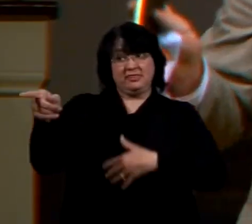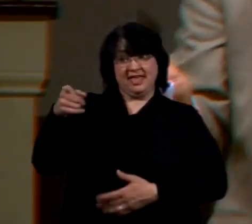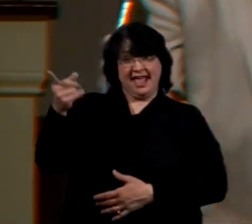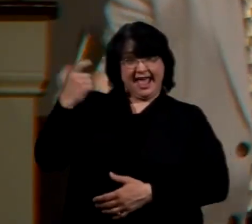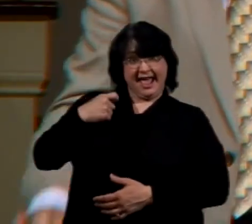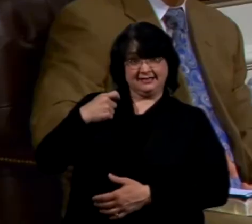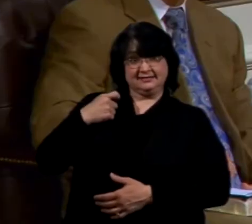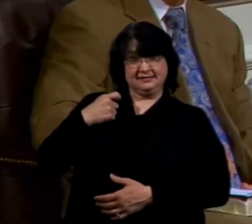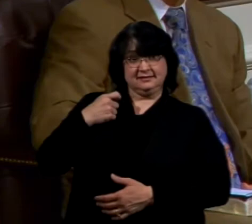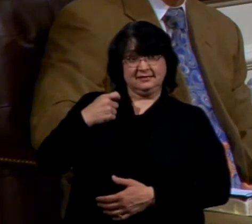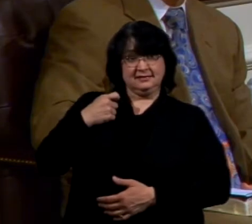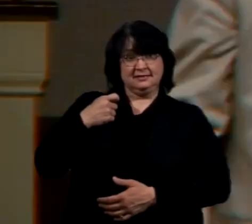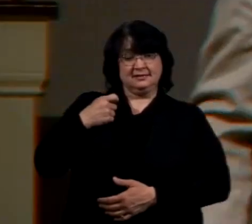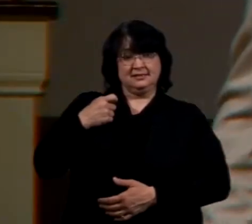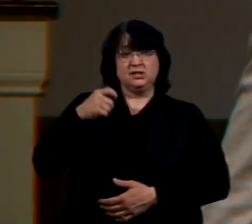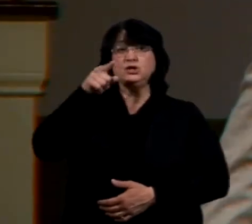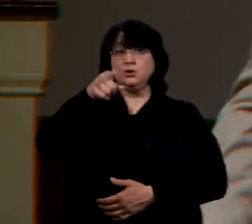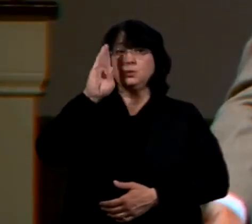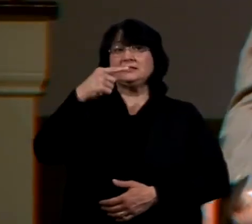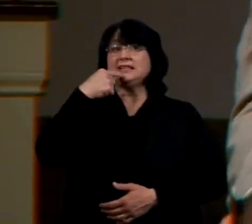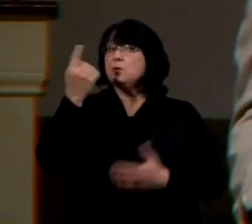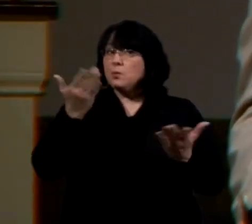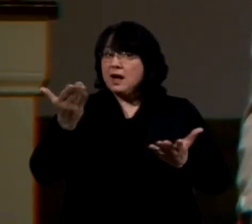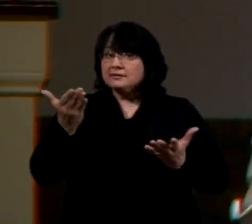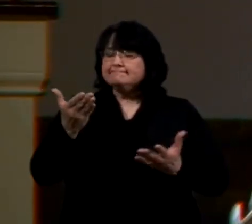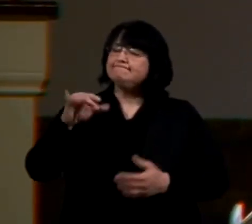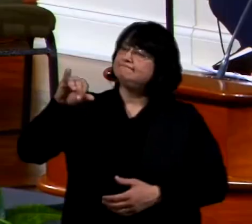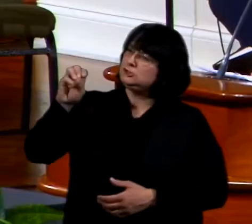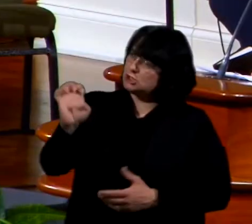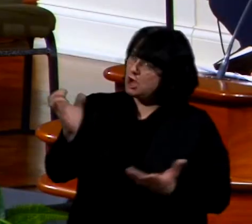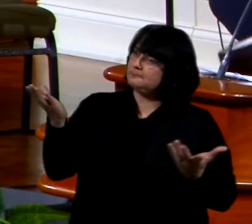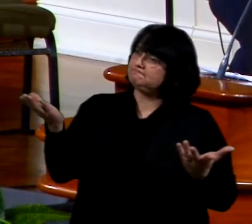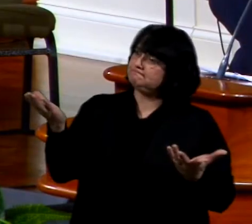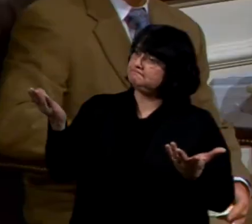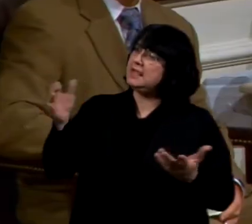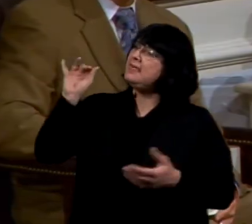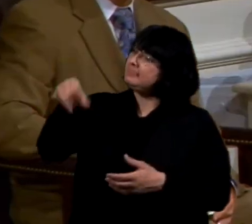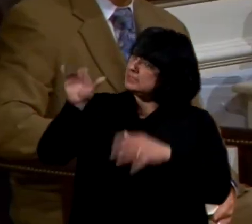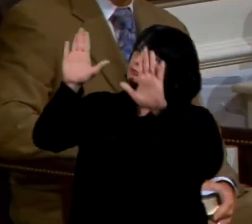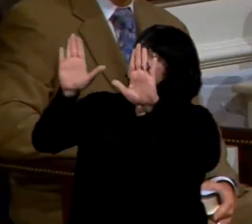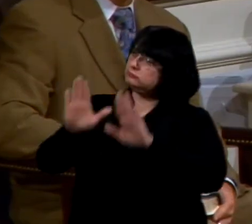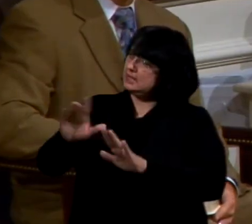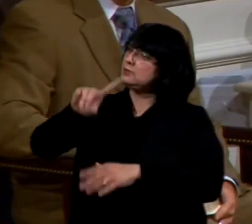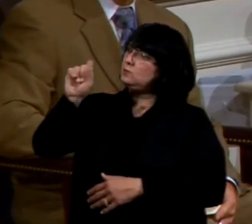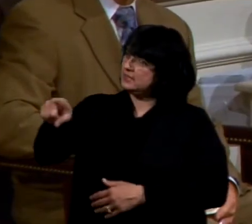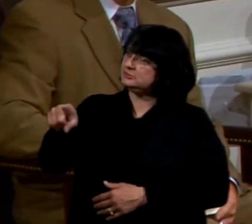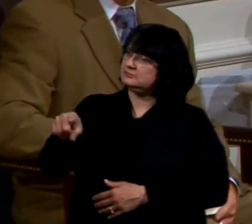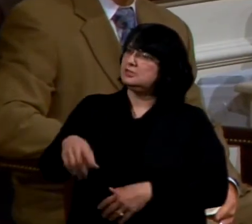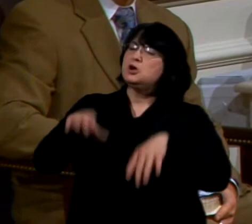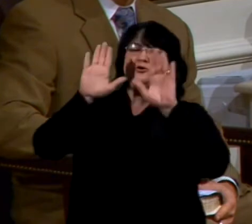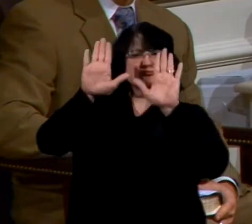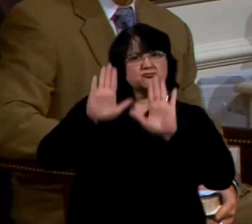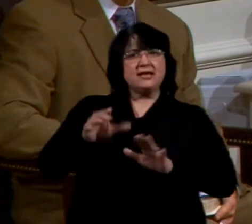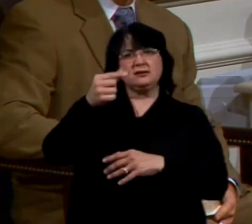matter, here is going to be your response. Well, Joe, that's a great question. Remember, great and